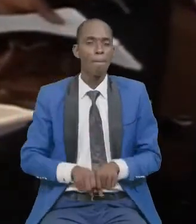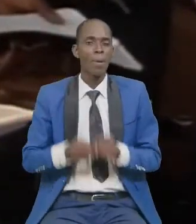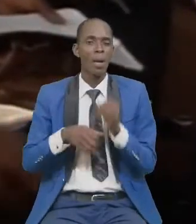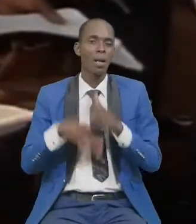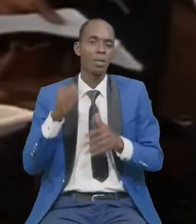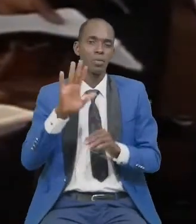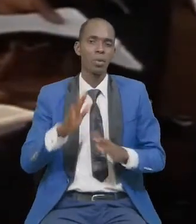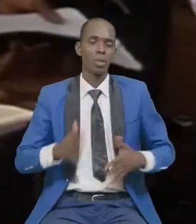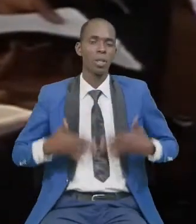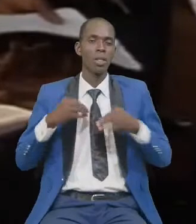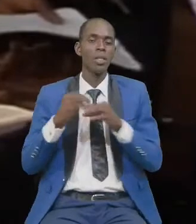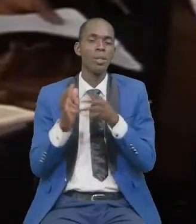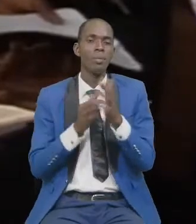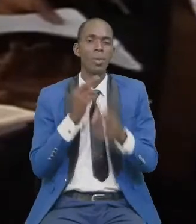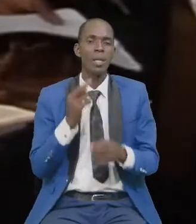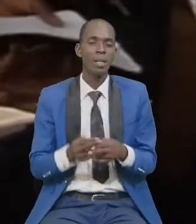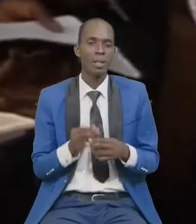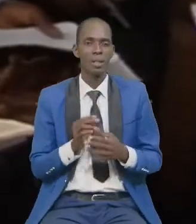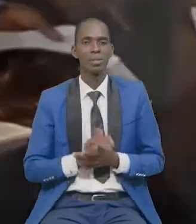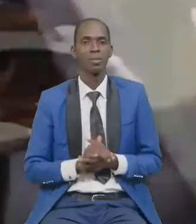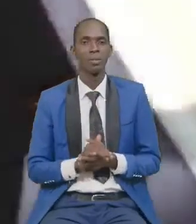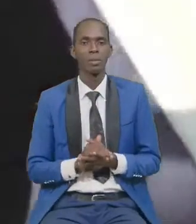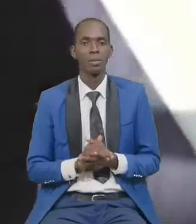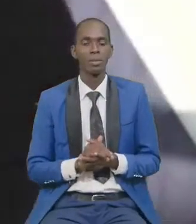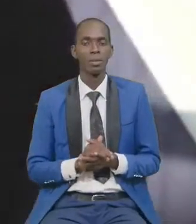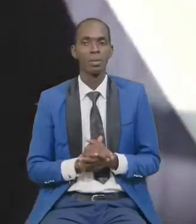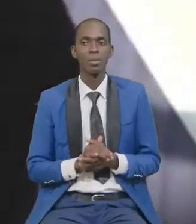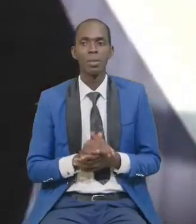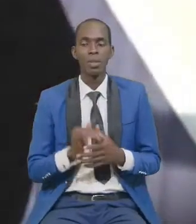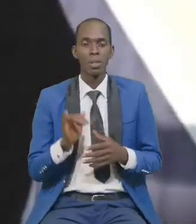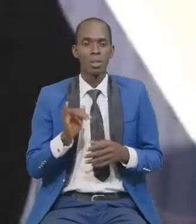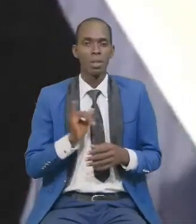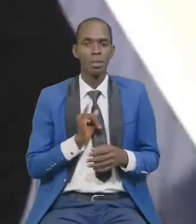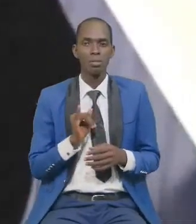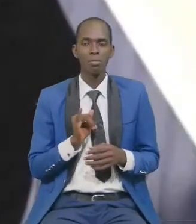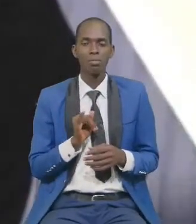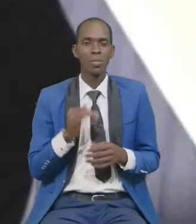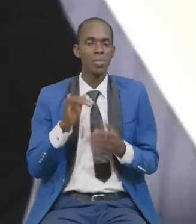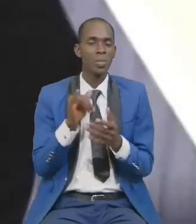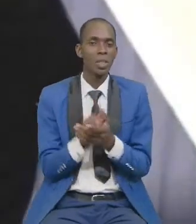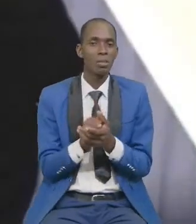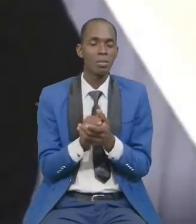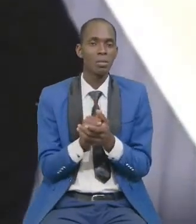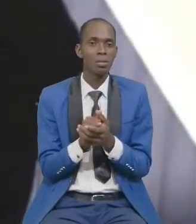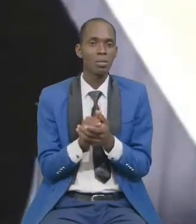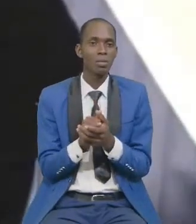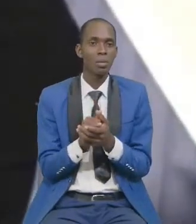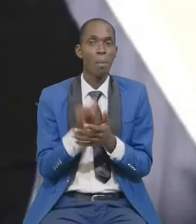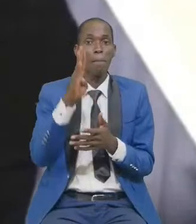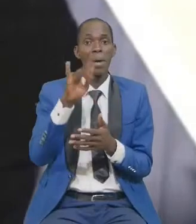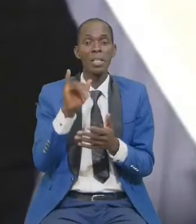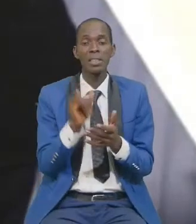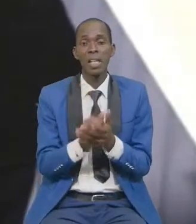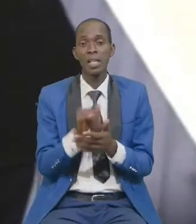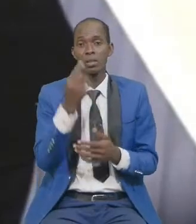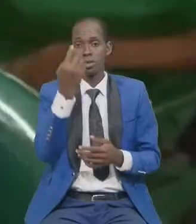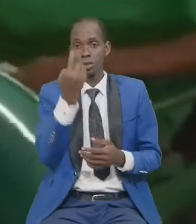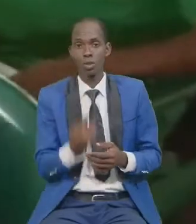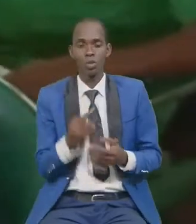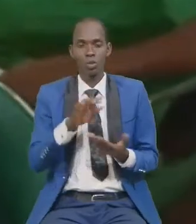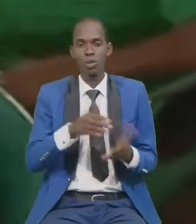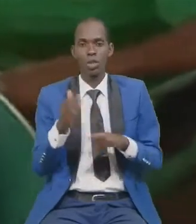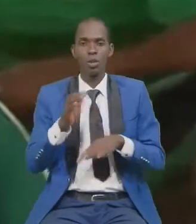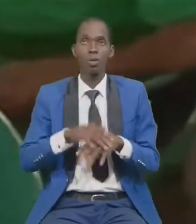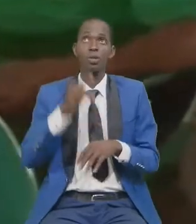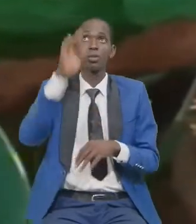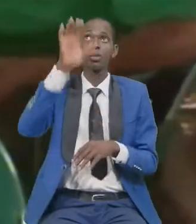in Jesus' name. By that single death on the cross of Calvary, he came to set you